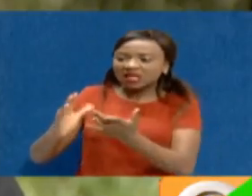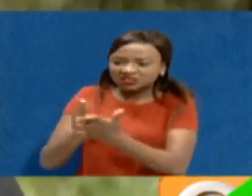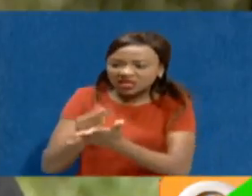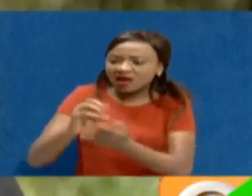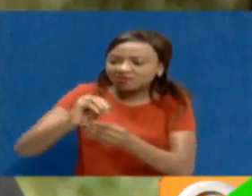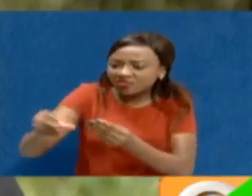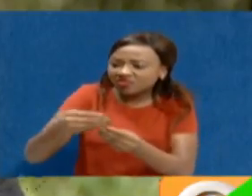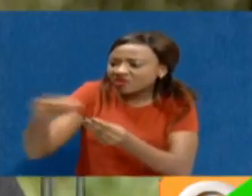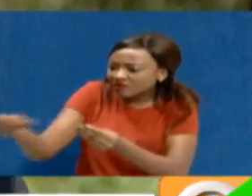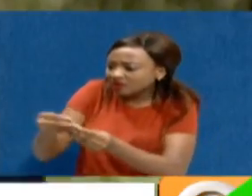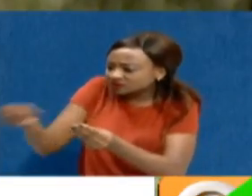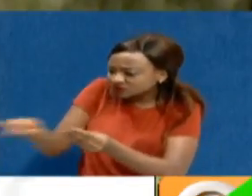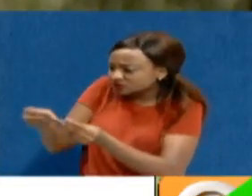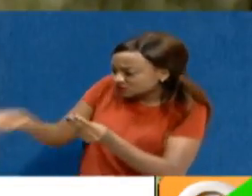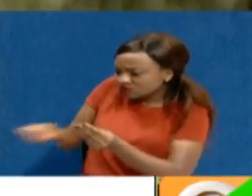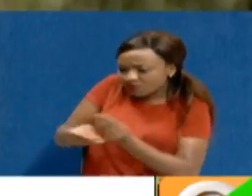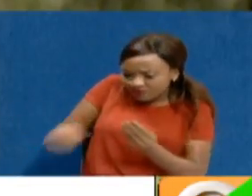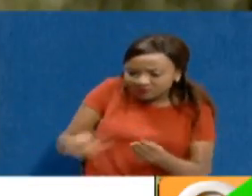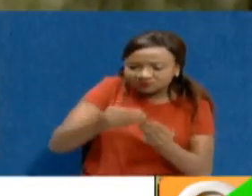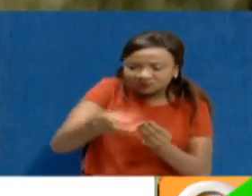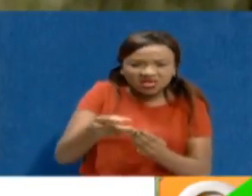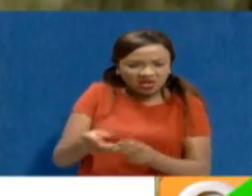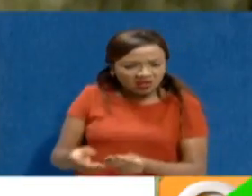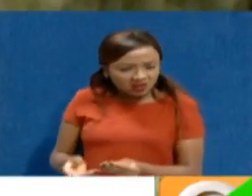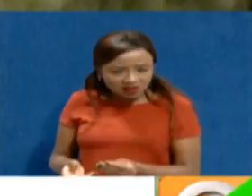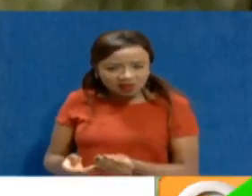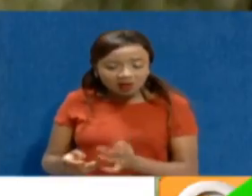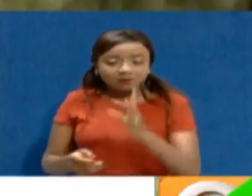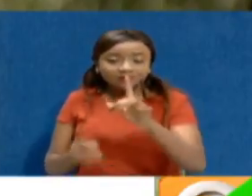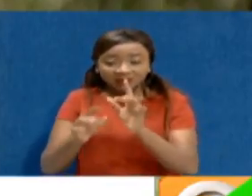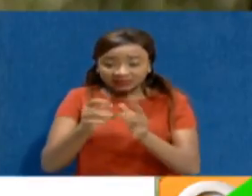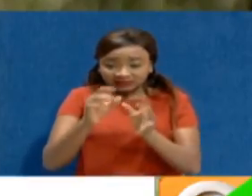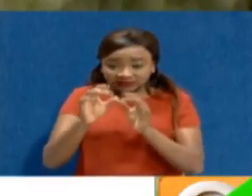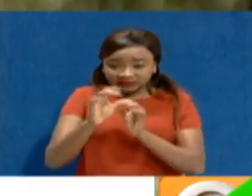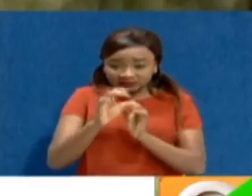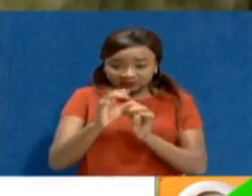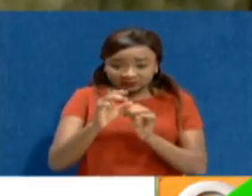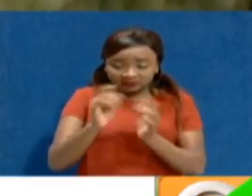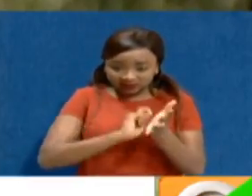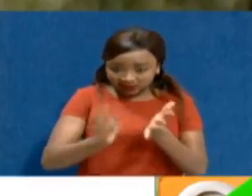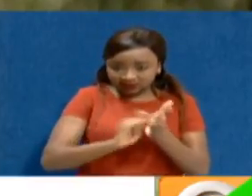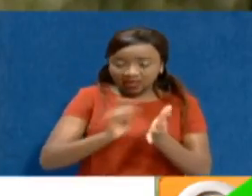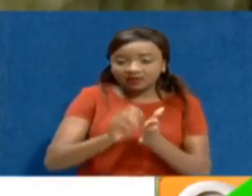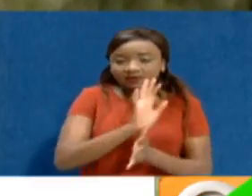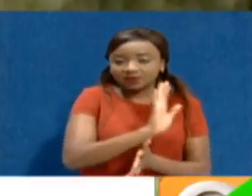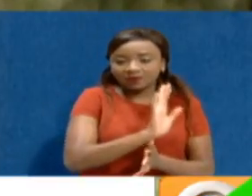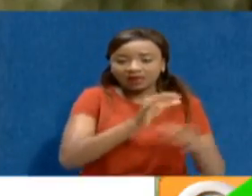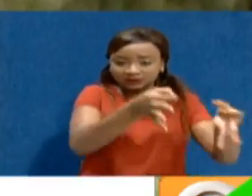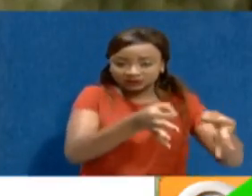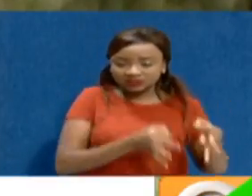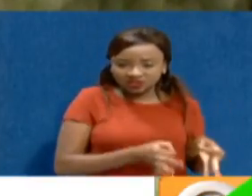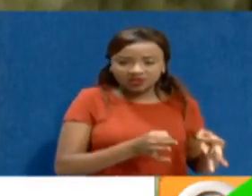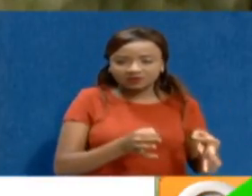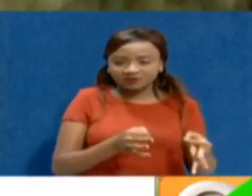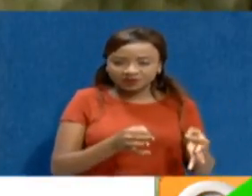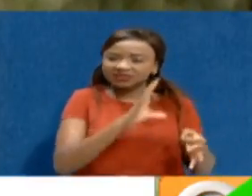imagine how that the minister, the secretary to the treasurer, to the treasury, I hate